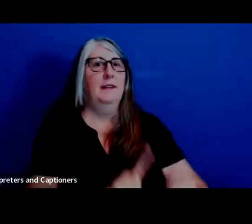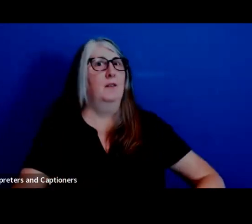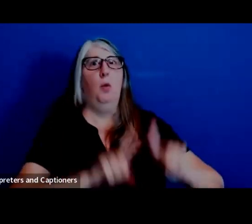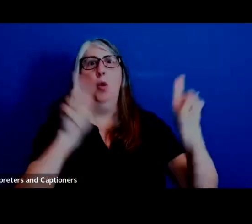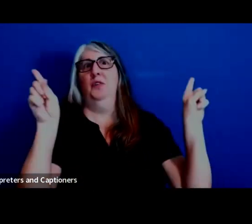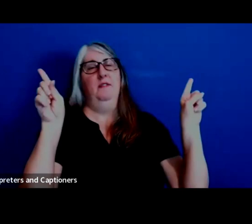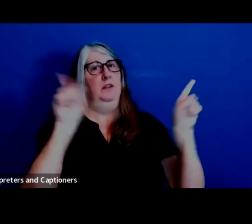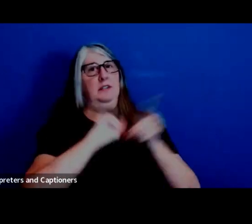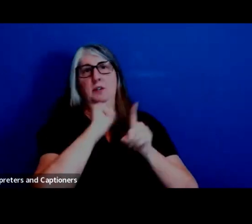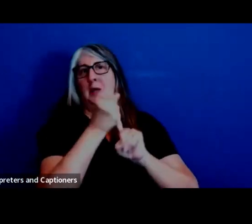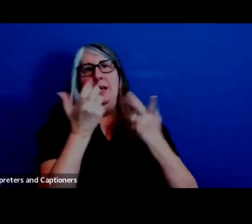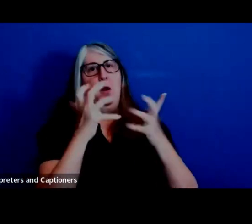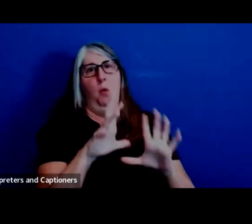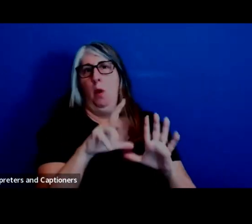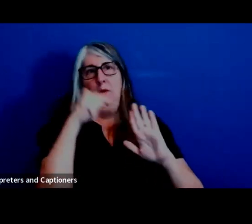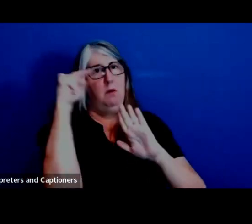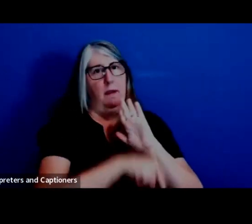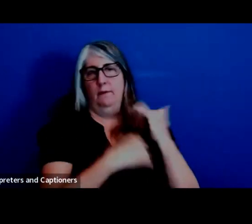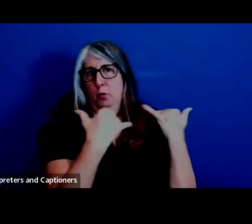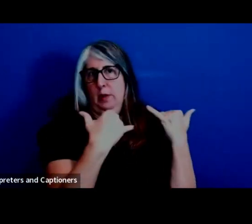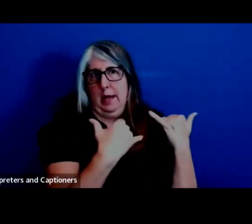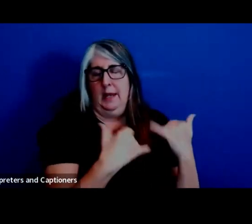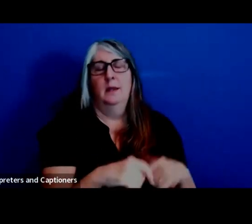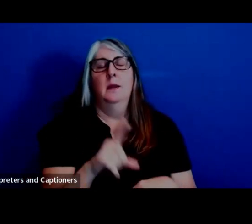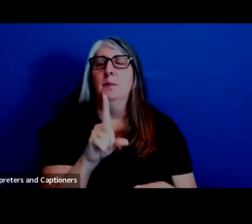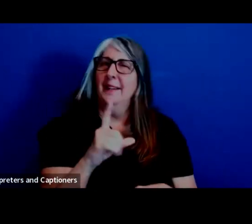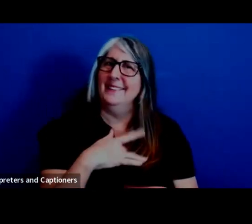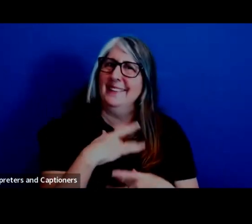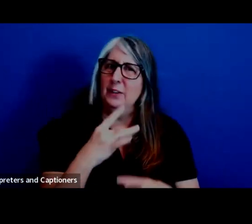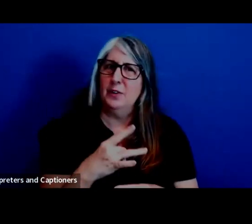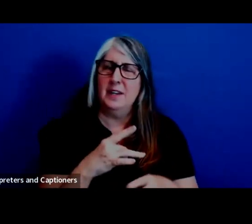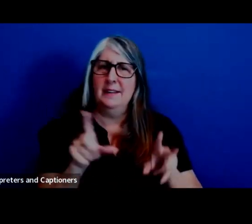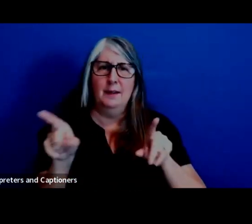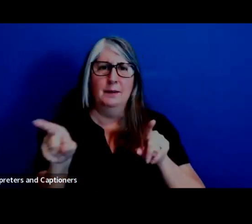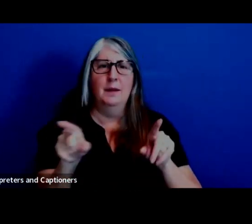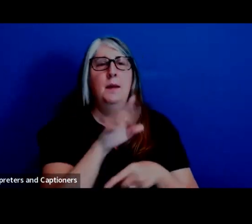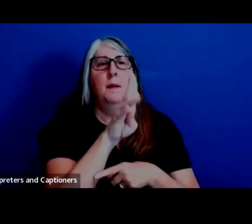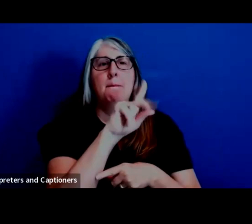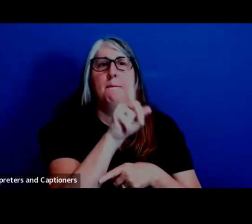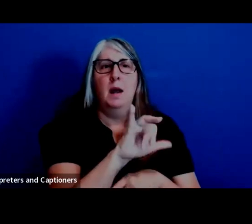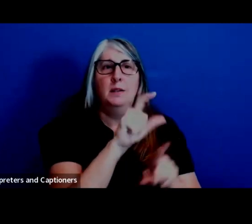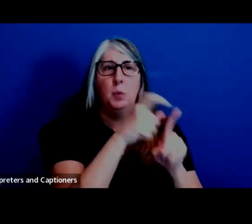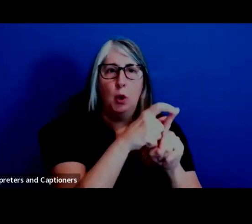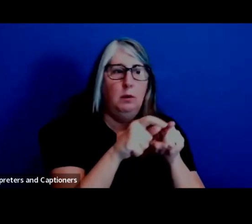that I don't want to get into today. But I just find it interesting that we kind of jump from buzzword to buzzword,